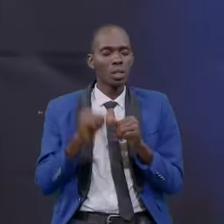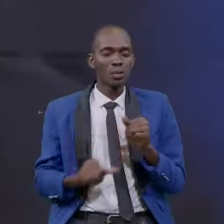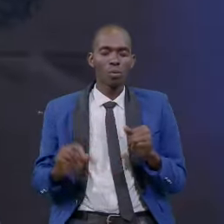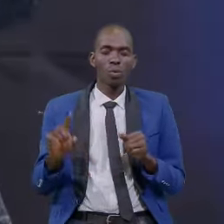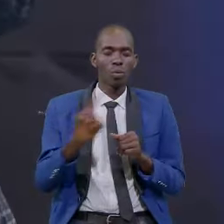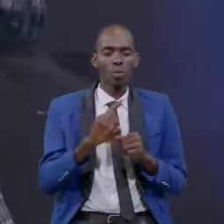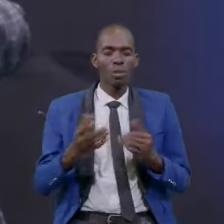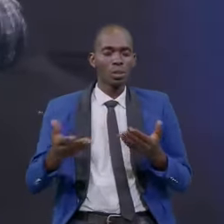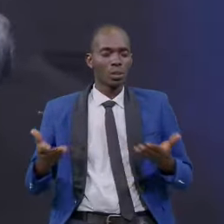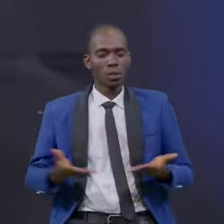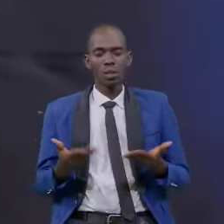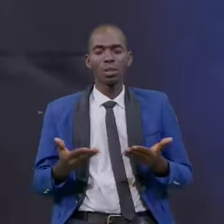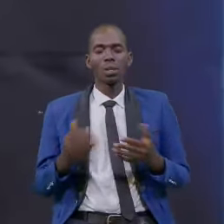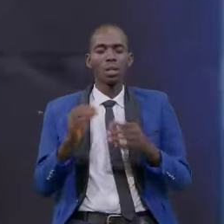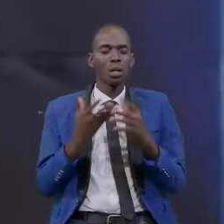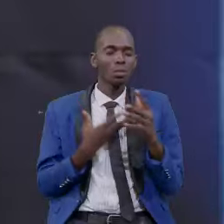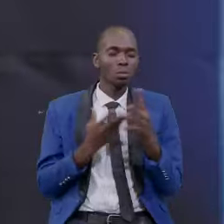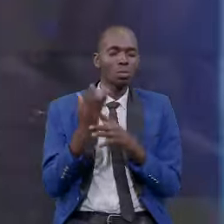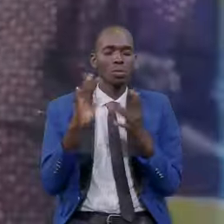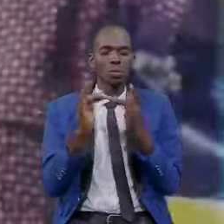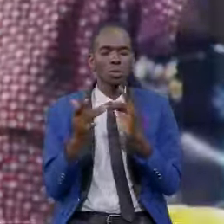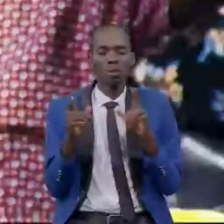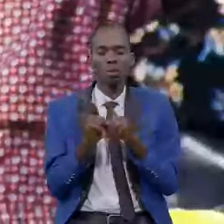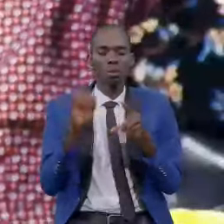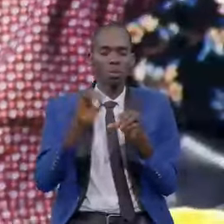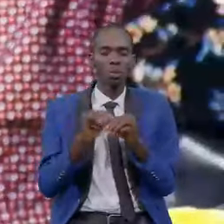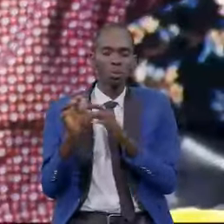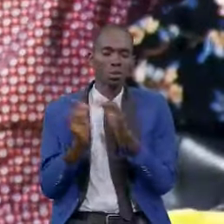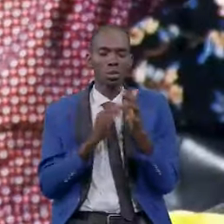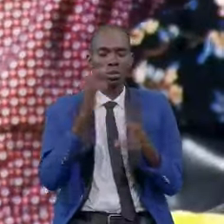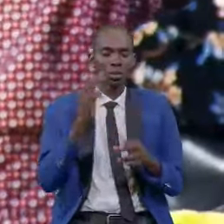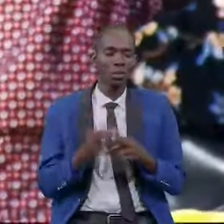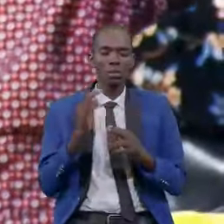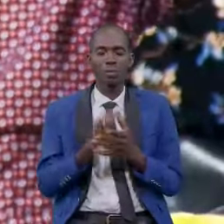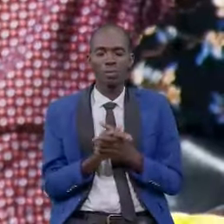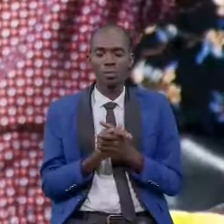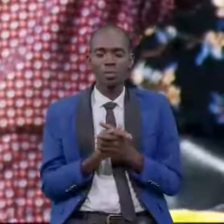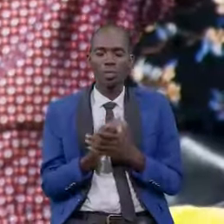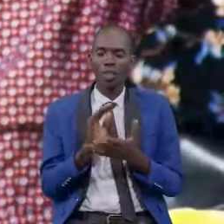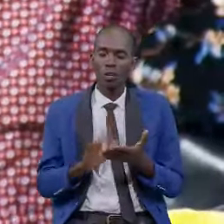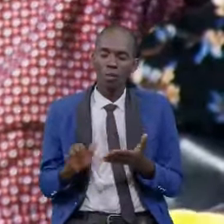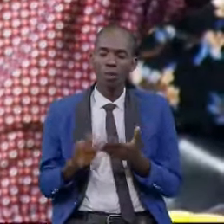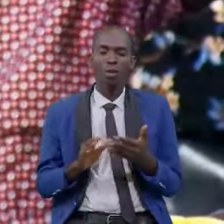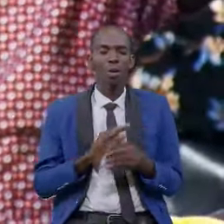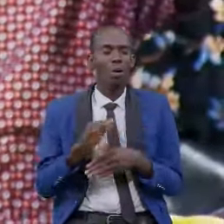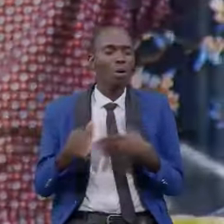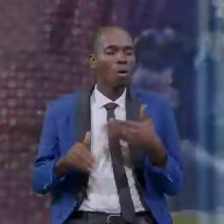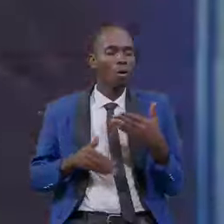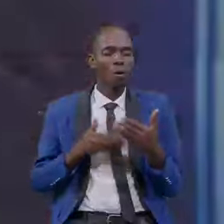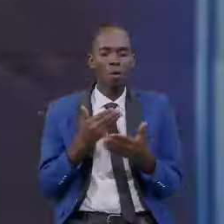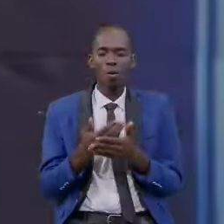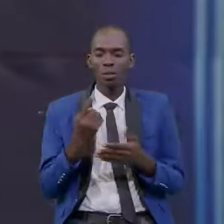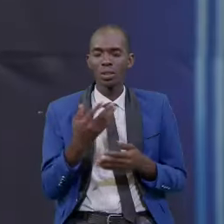tonight and online and everywhere in Jesus' name. Forgive all those sins they